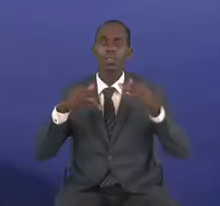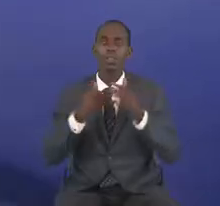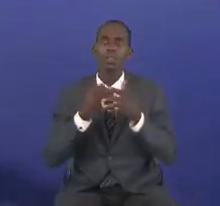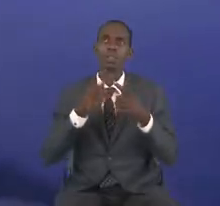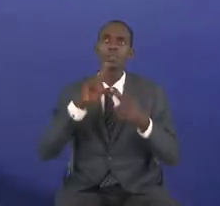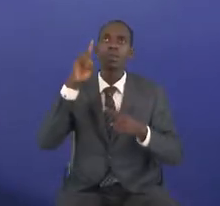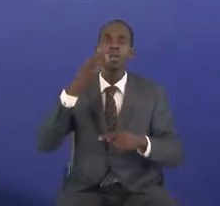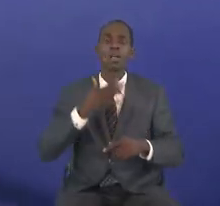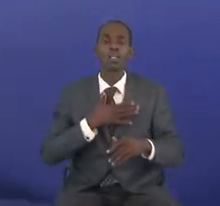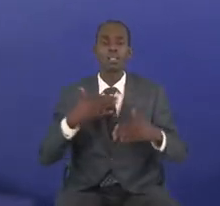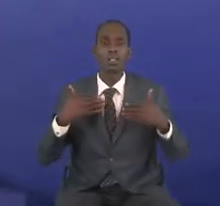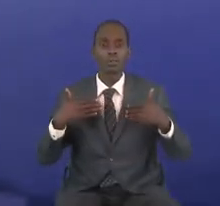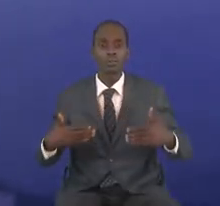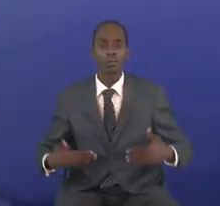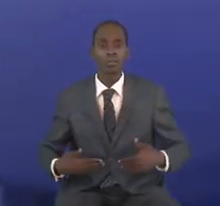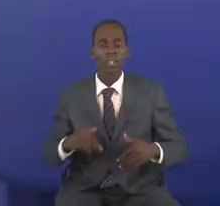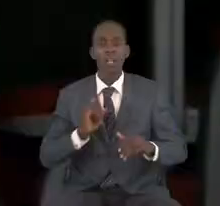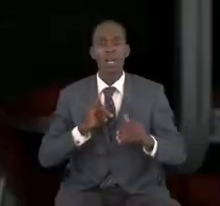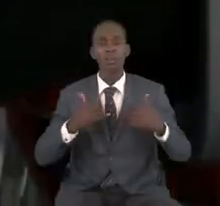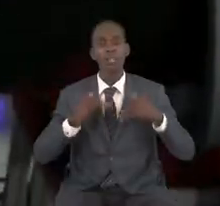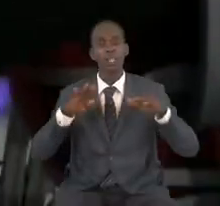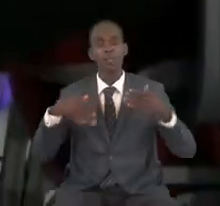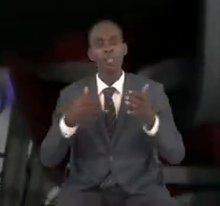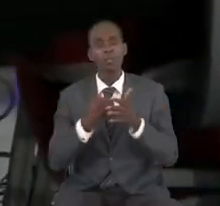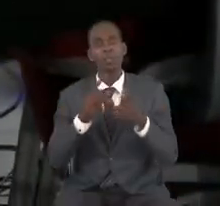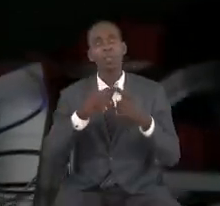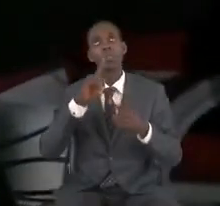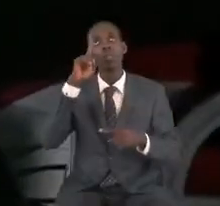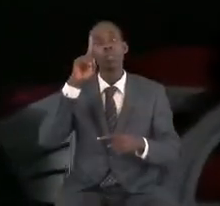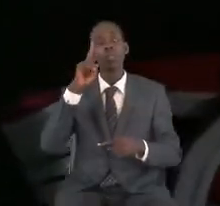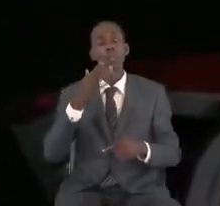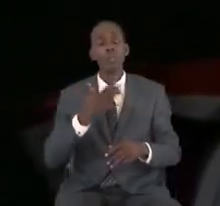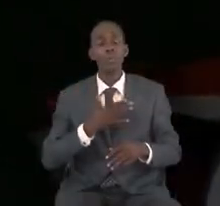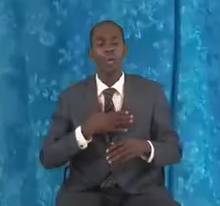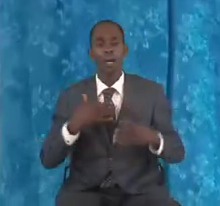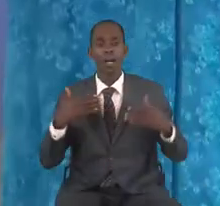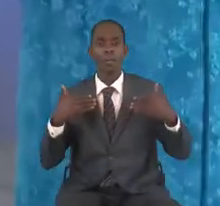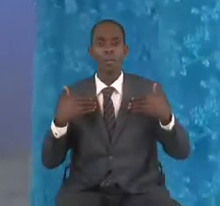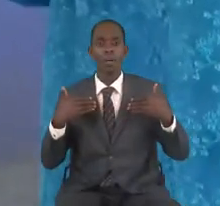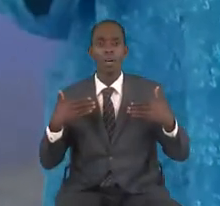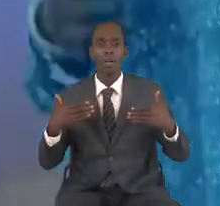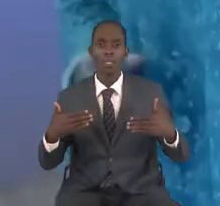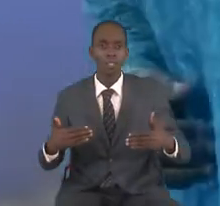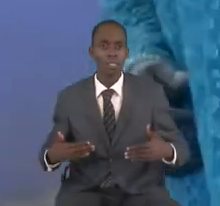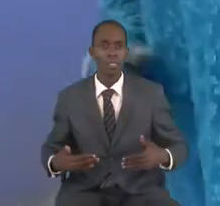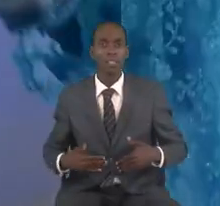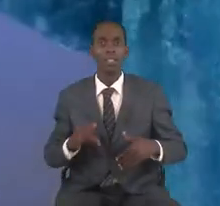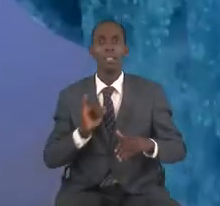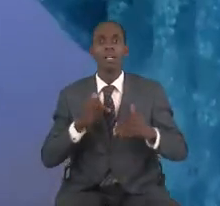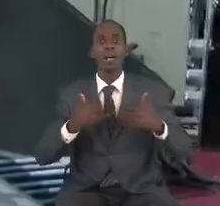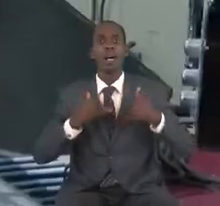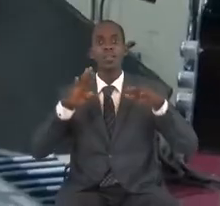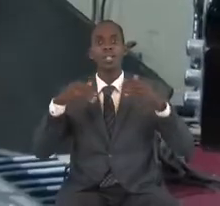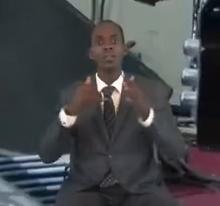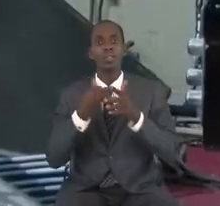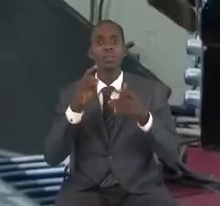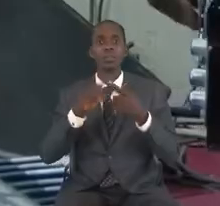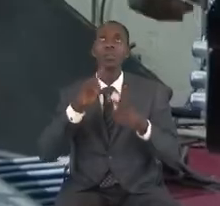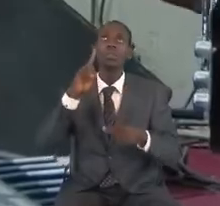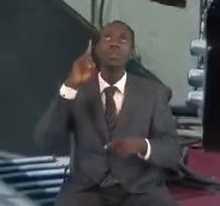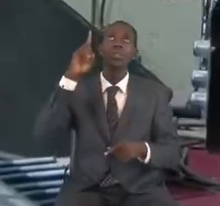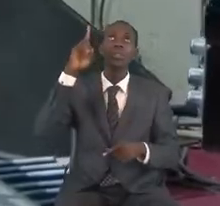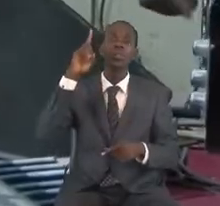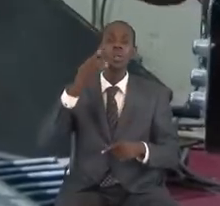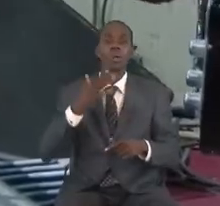bye bye i'm giving to you my body i'm giving to